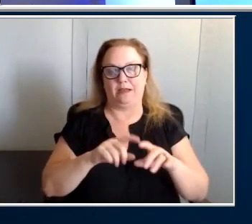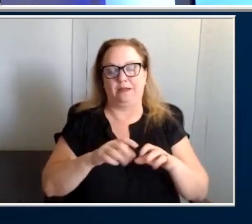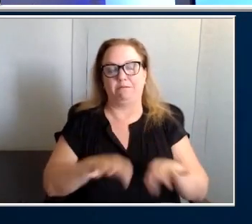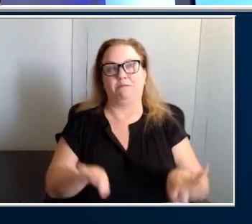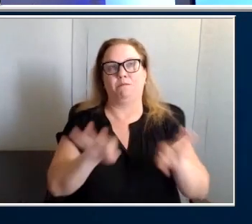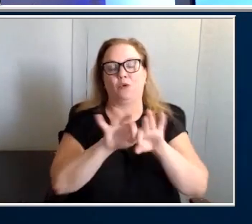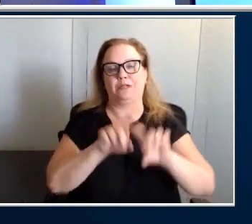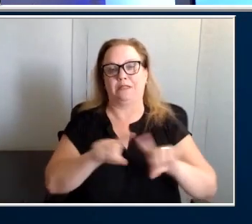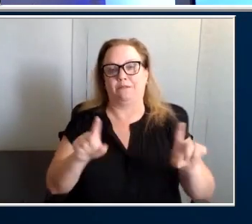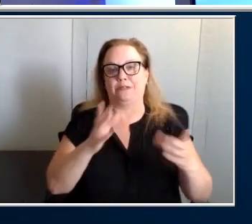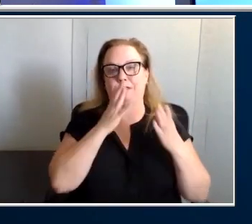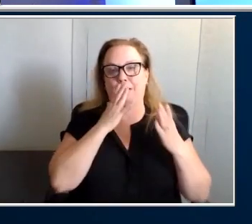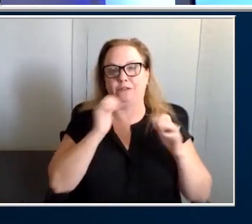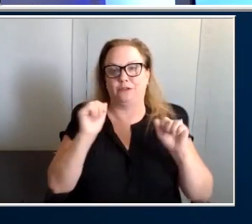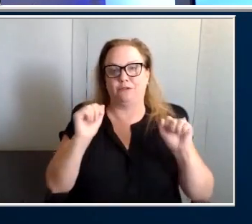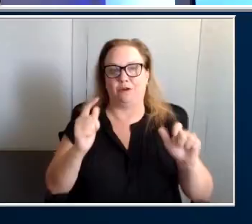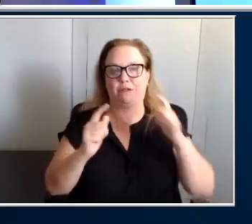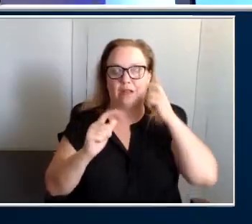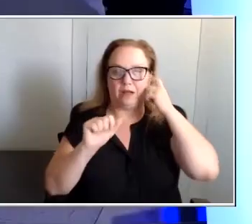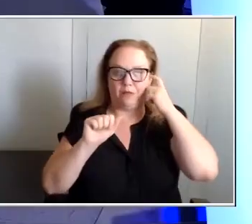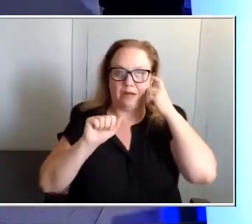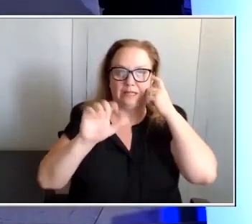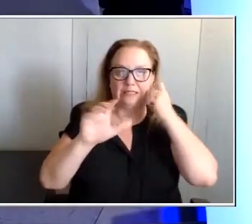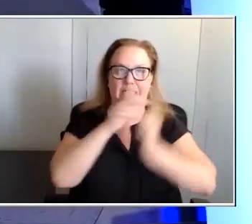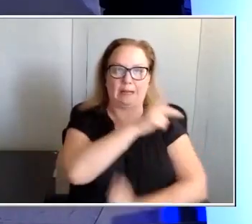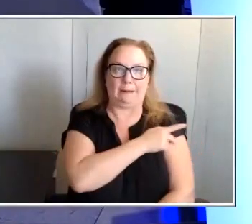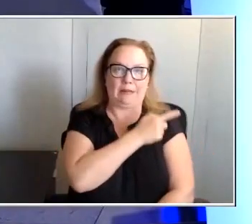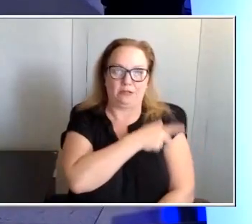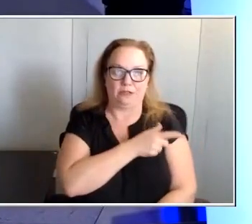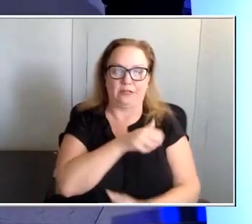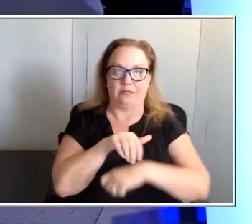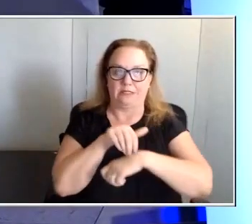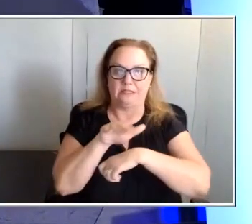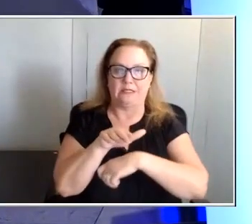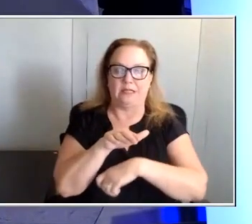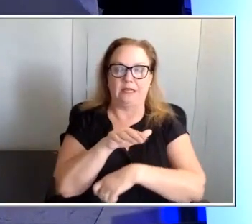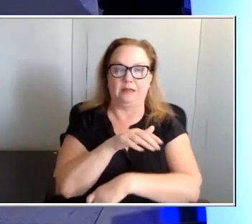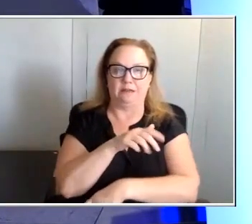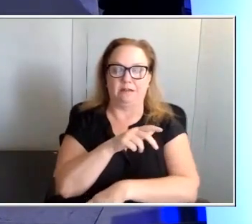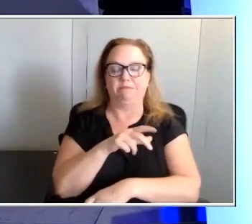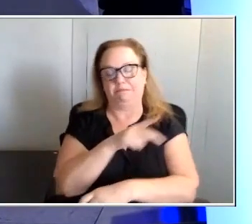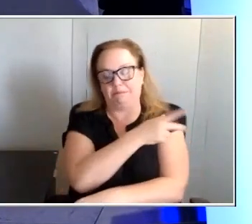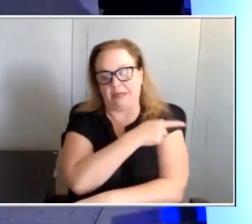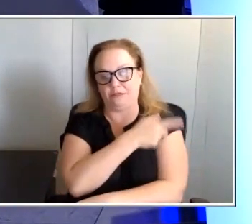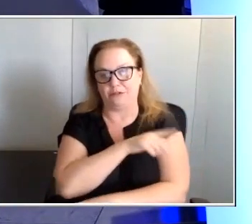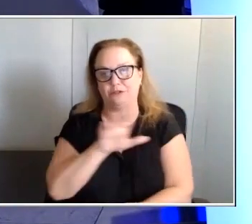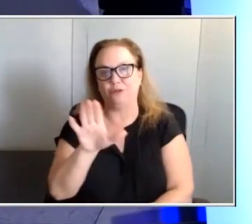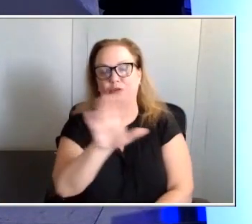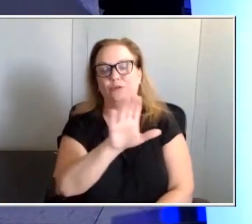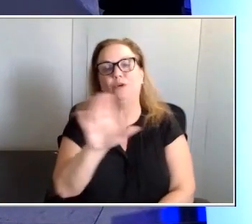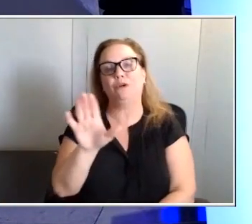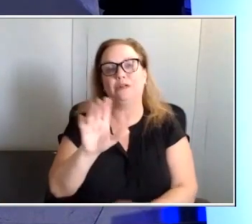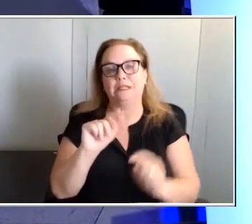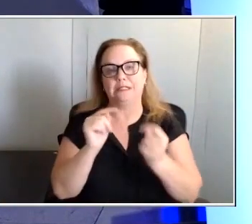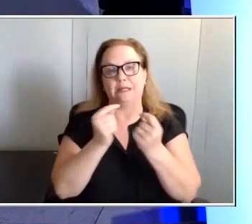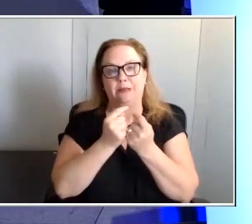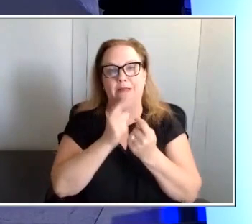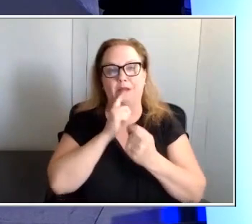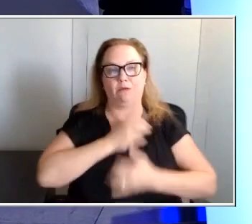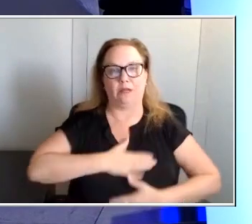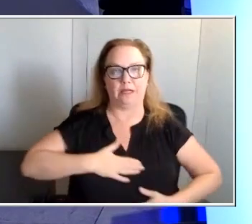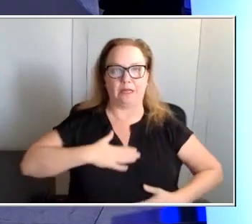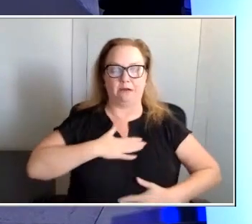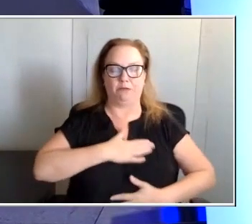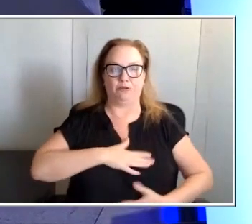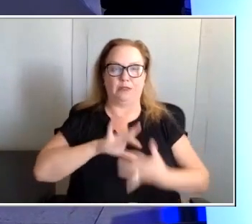I know when I send patients, and I've referred a number of patients with lung cancer and other things, and they so appreciate that relationship